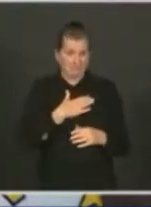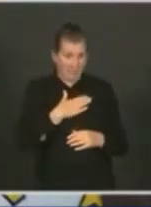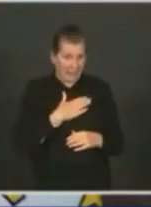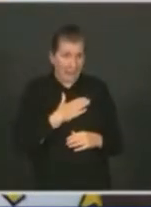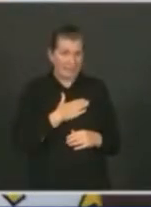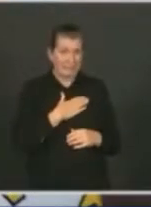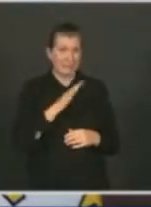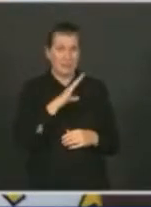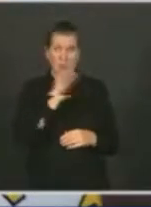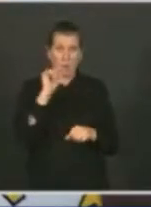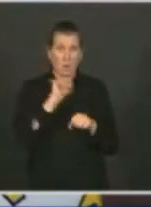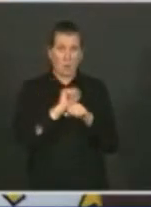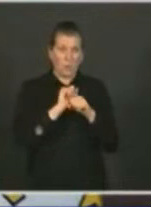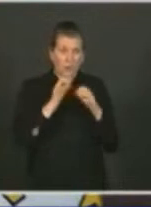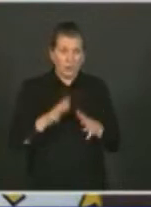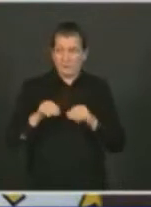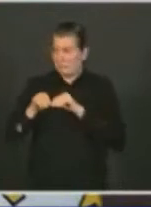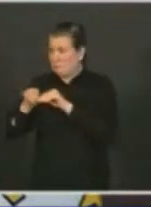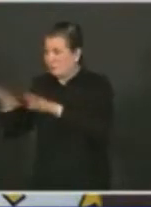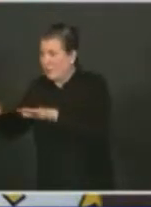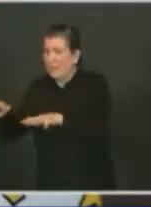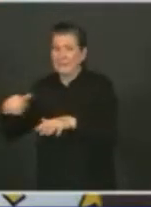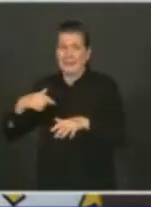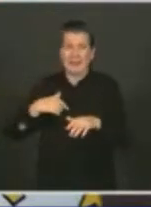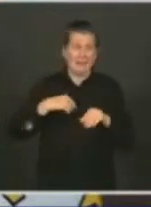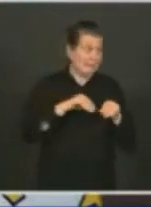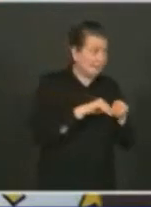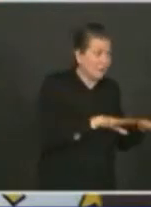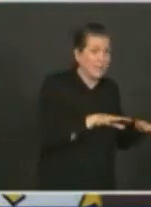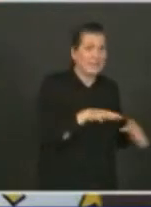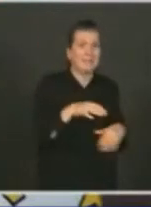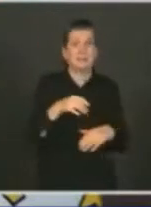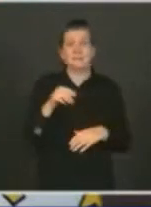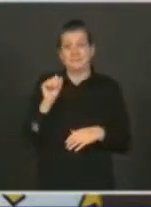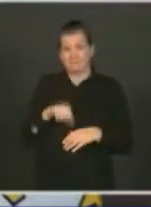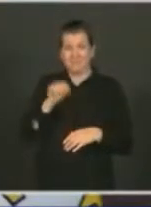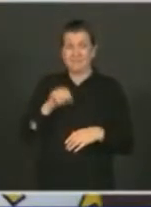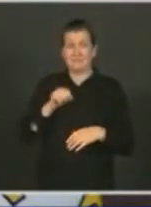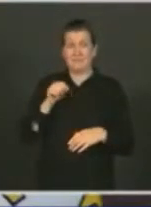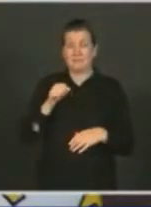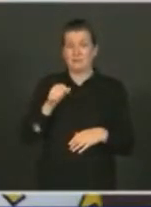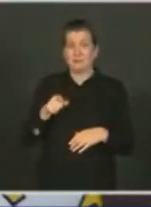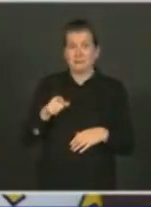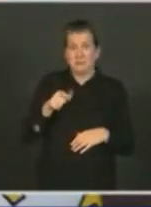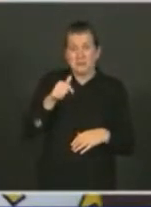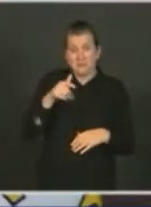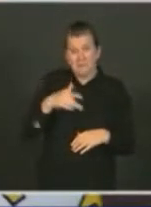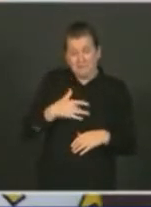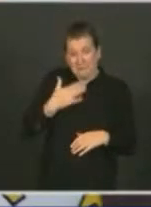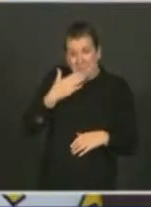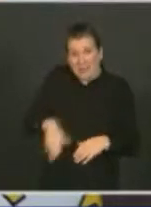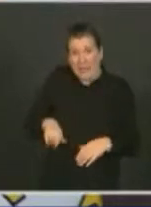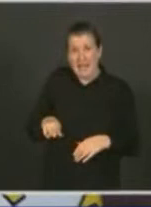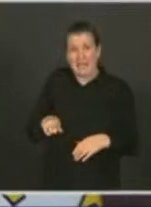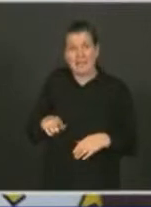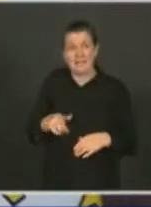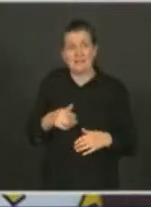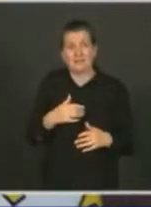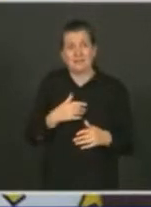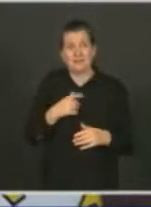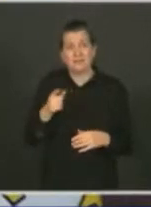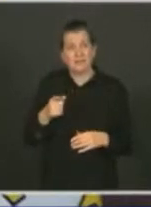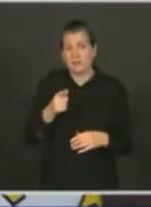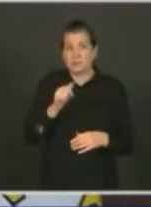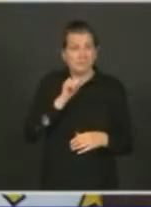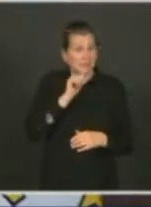how many of her family members she may have inadvertently infected, despite her best efforts to keep safe. And she'll be out of work for